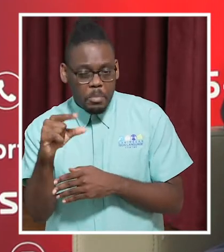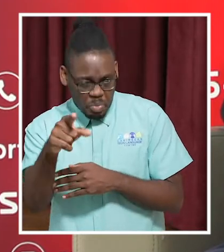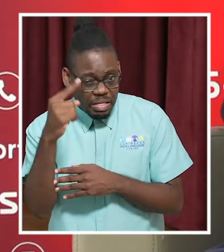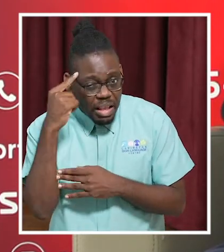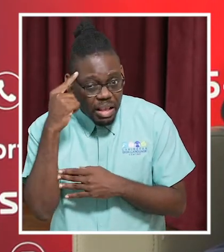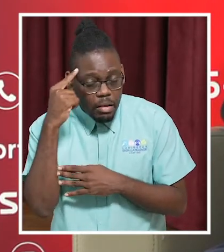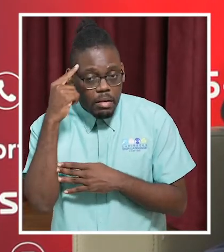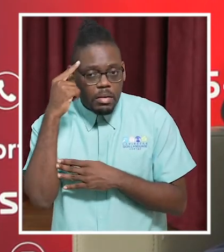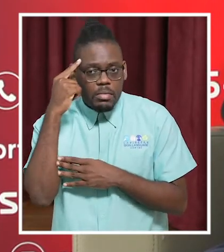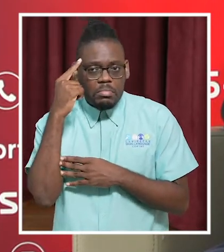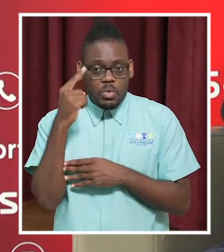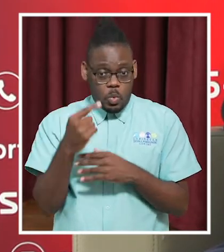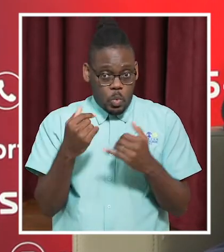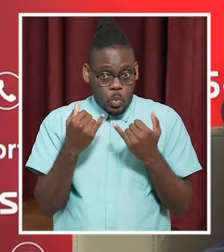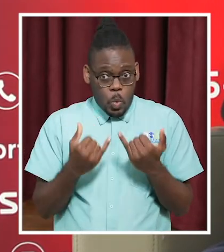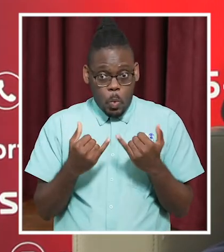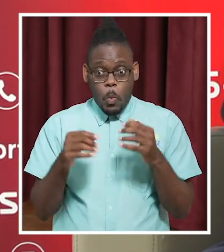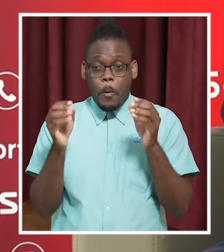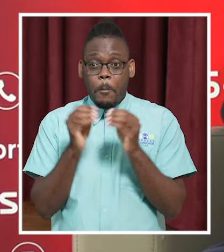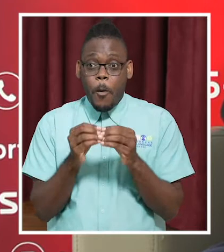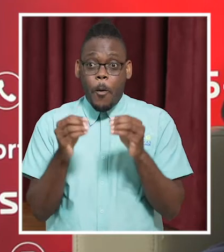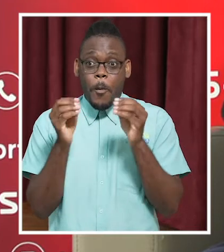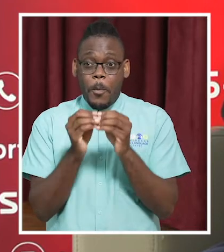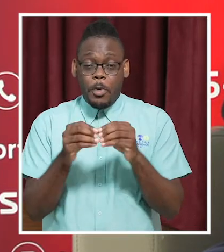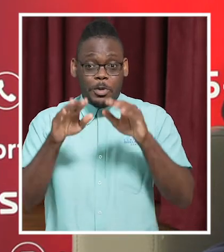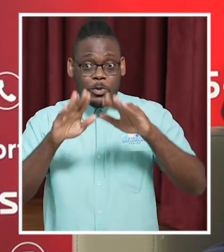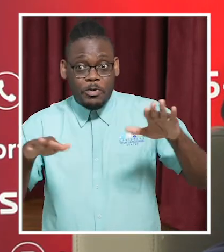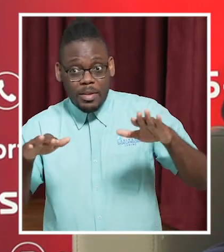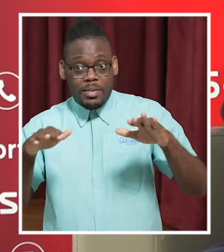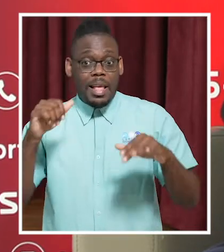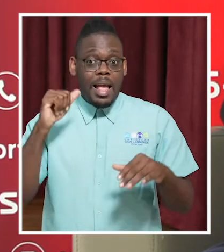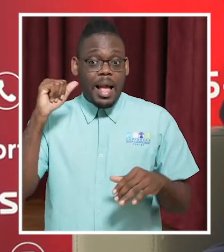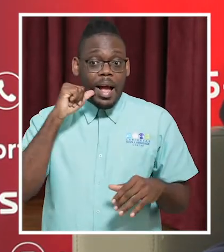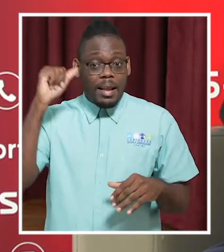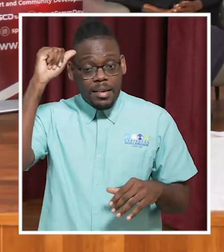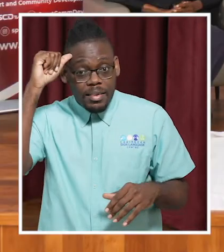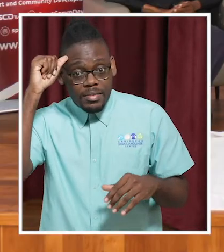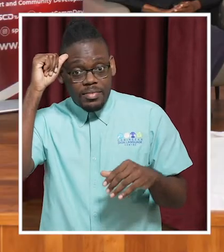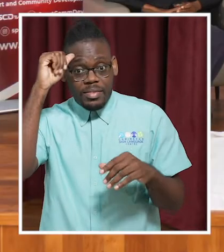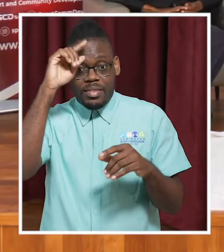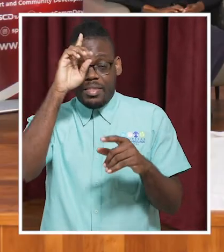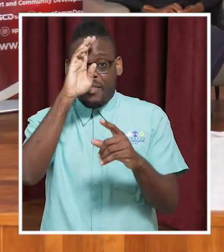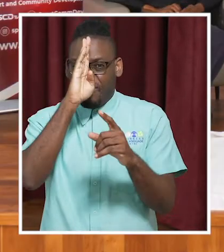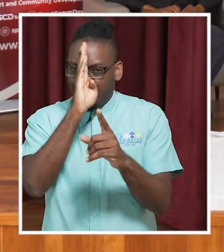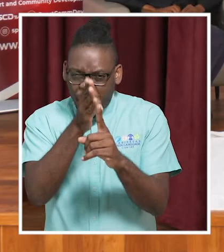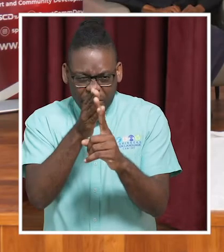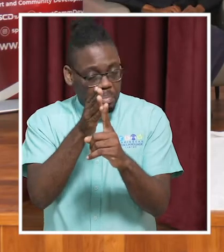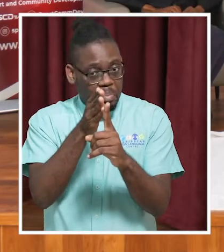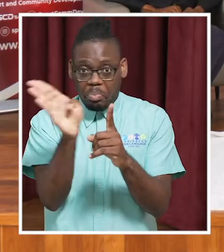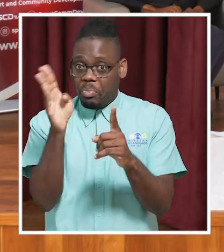distractibility more obviously expressed. Yes, certainly. And in terms of